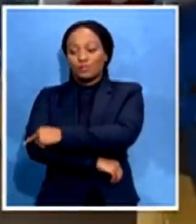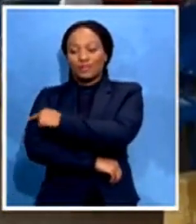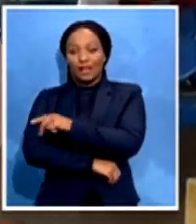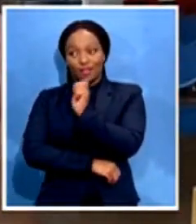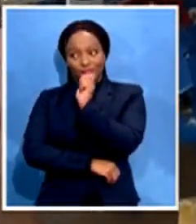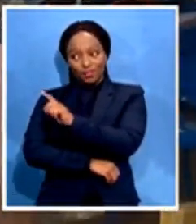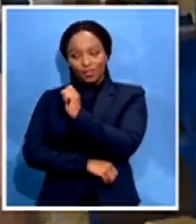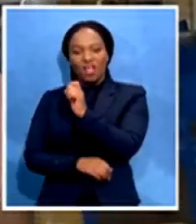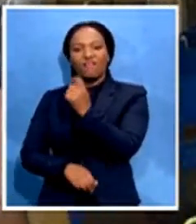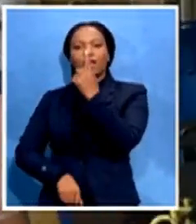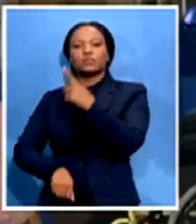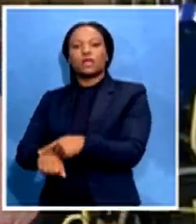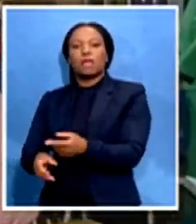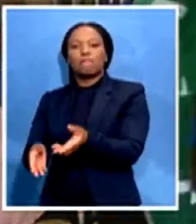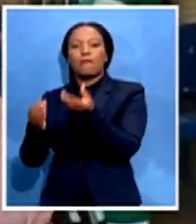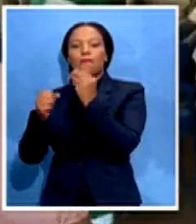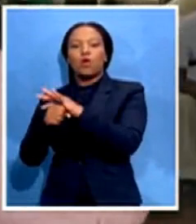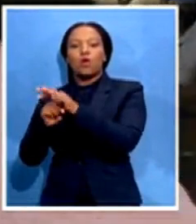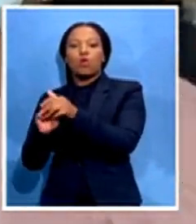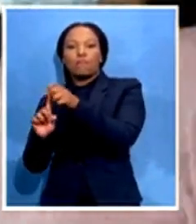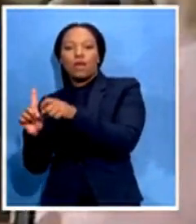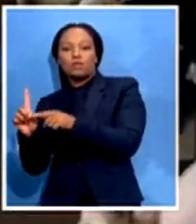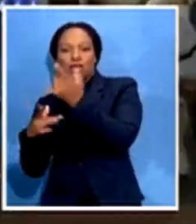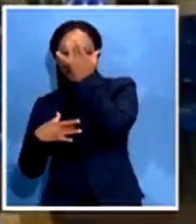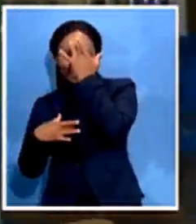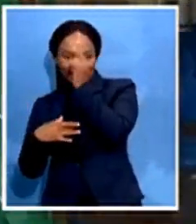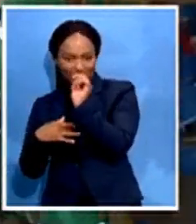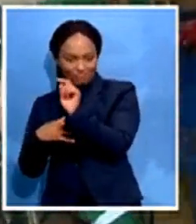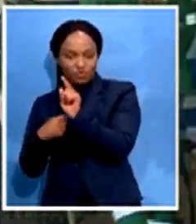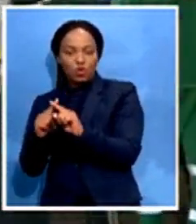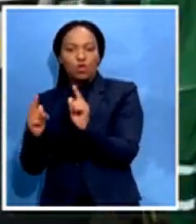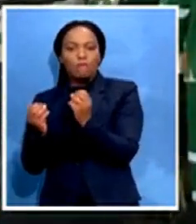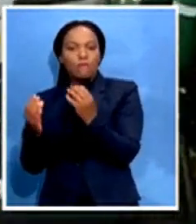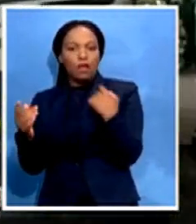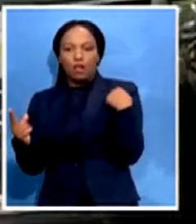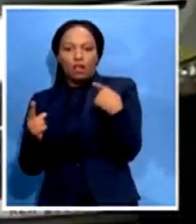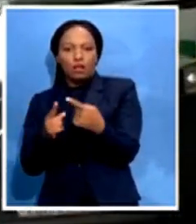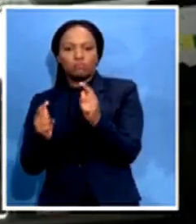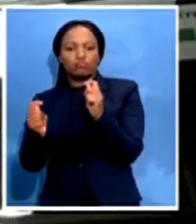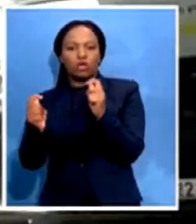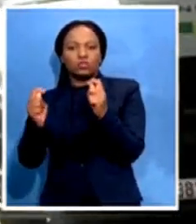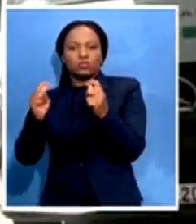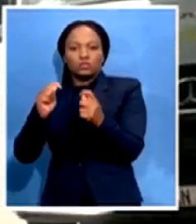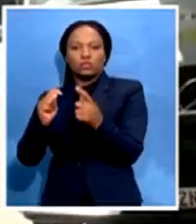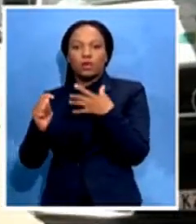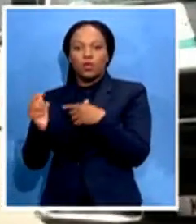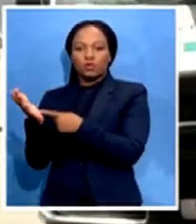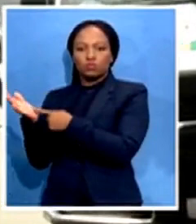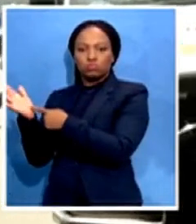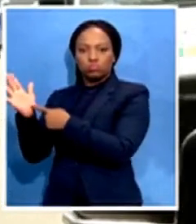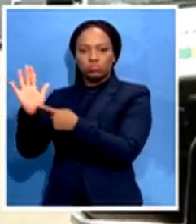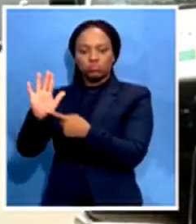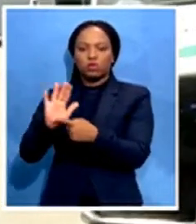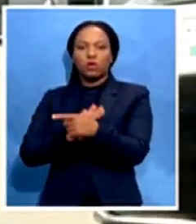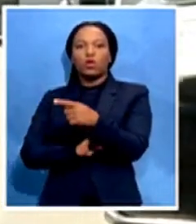in KwaZulu-Natal, there has been a lot of development. I'm just going to step out of shot, and Ray and Bailey can show you on the screens. There's a lot of development that